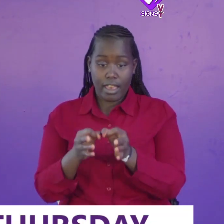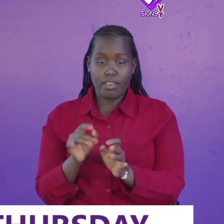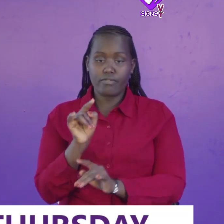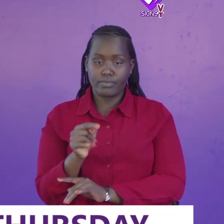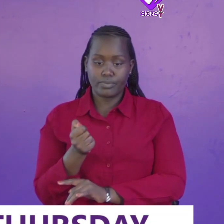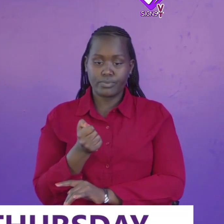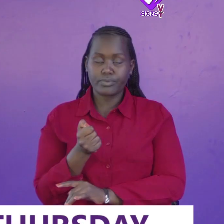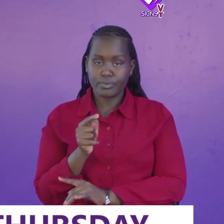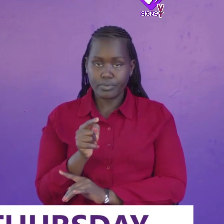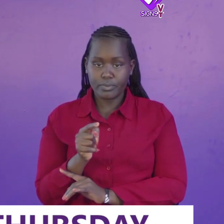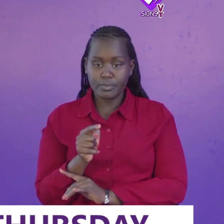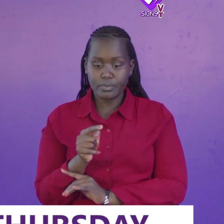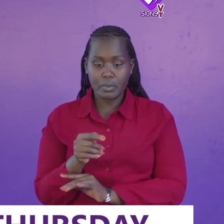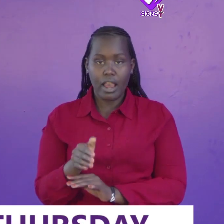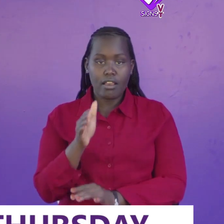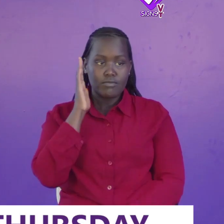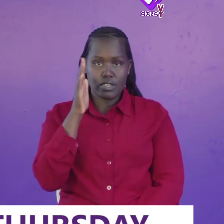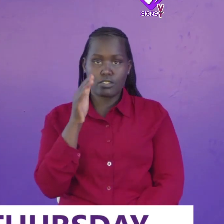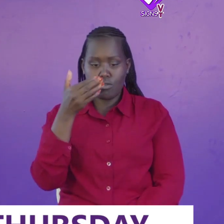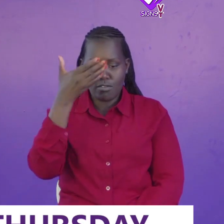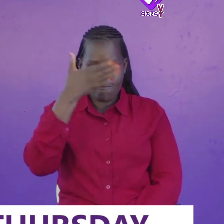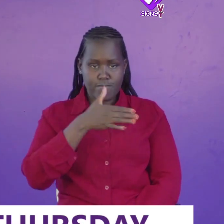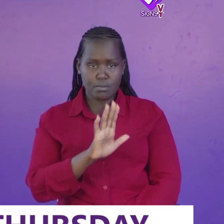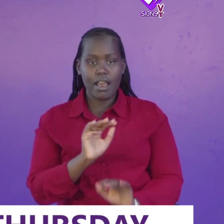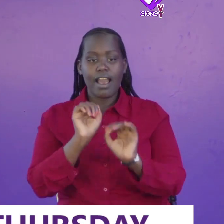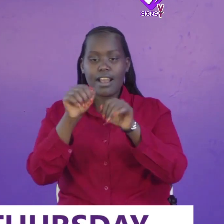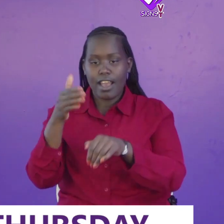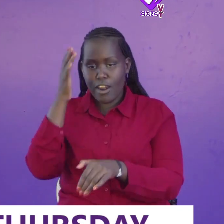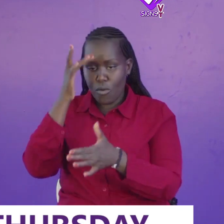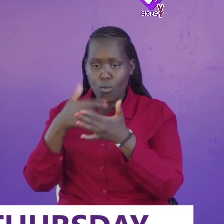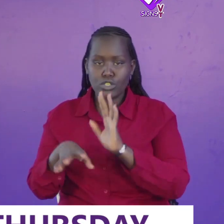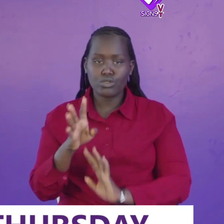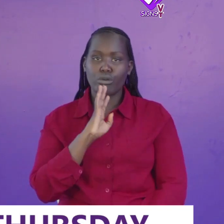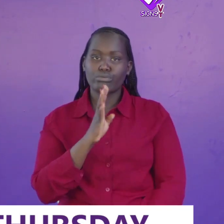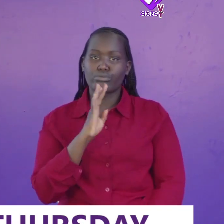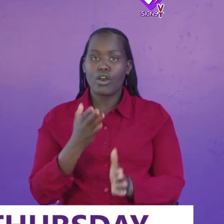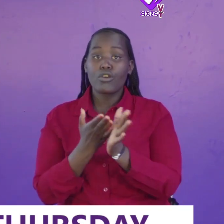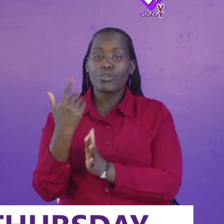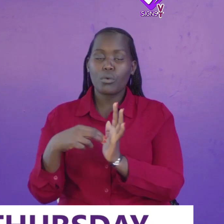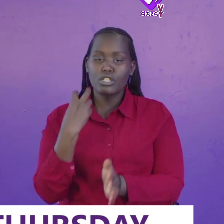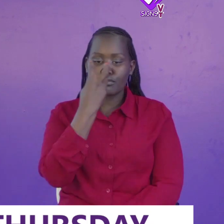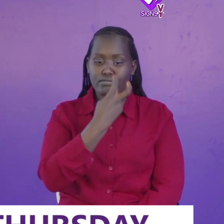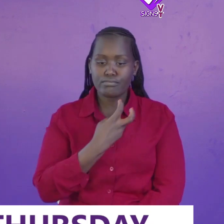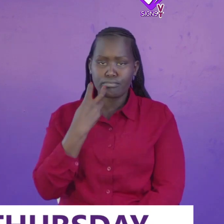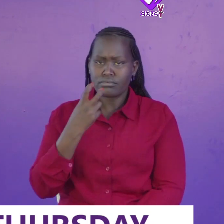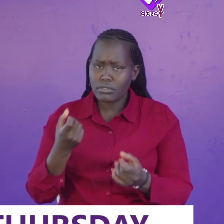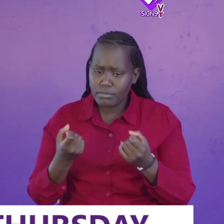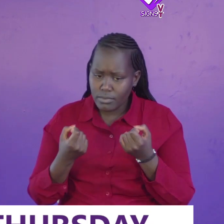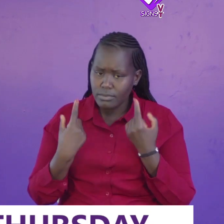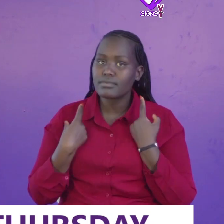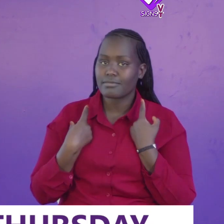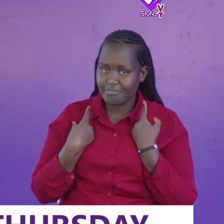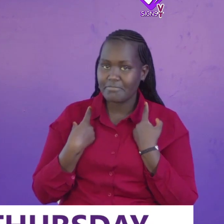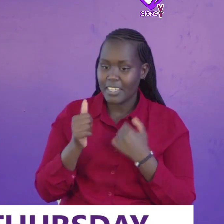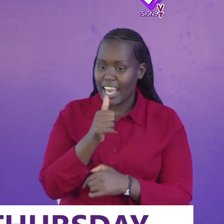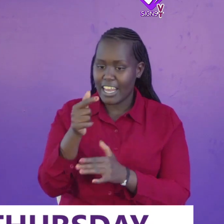he is straight to your face, anaweza jua kenye unasema via the lip reading. Are we together, my viewers?